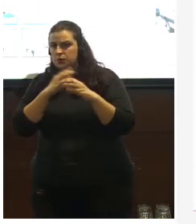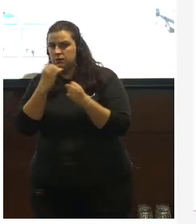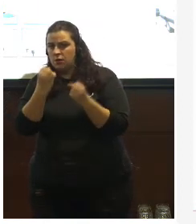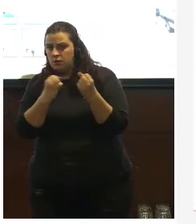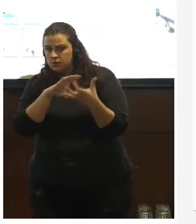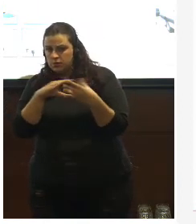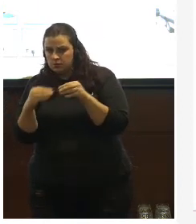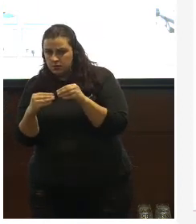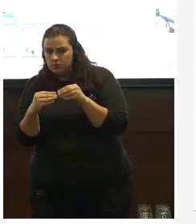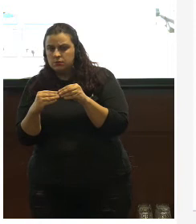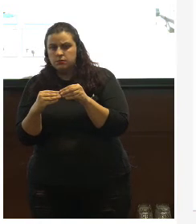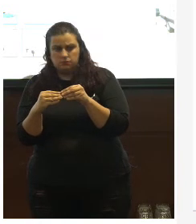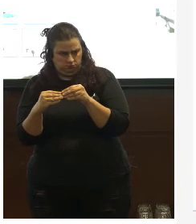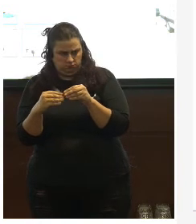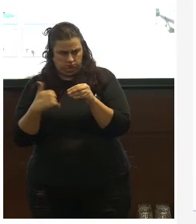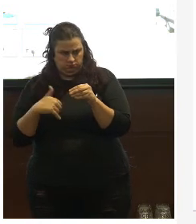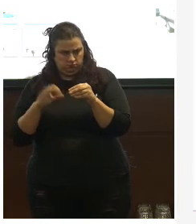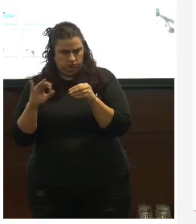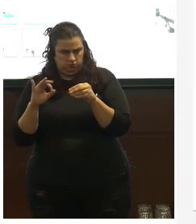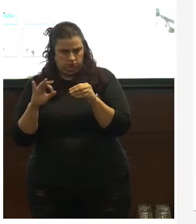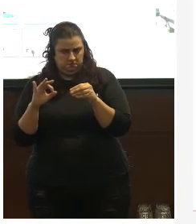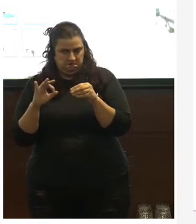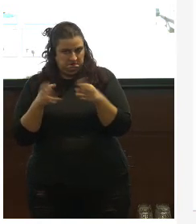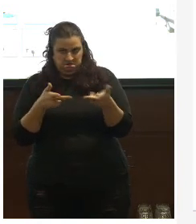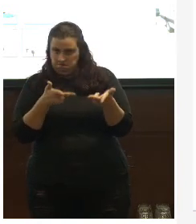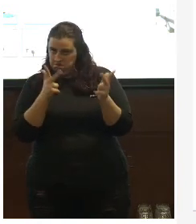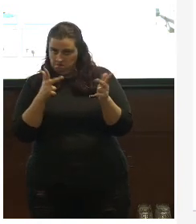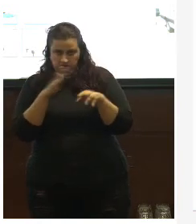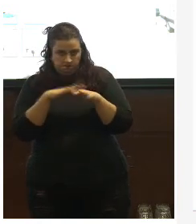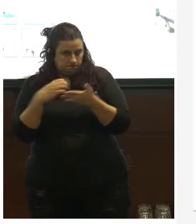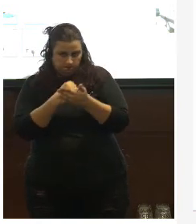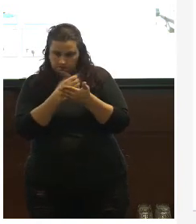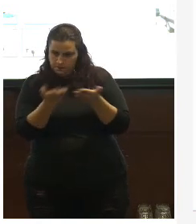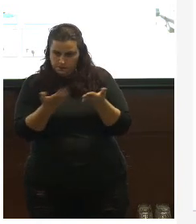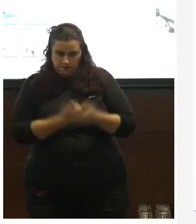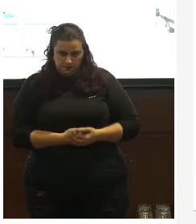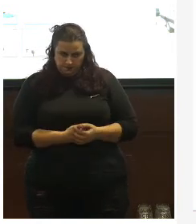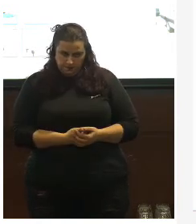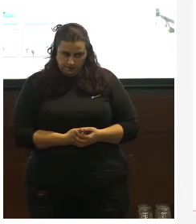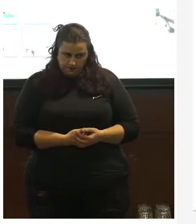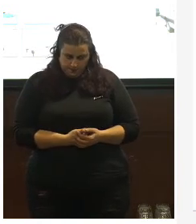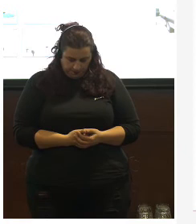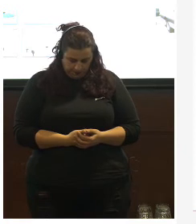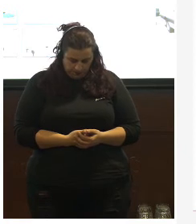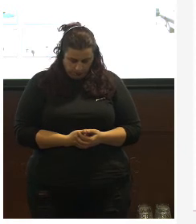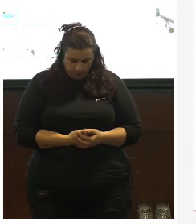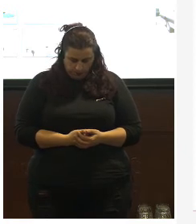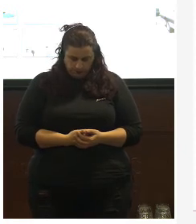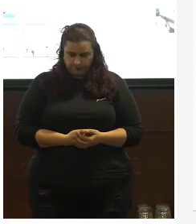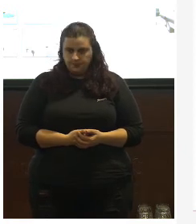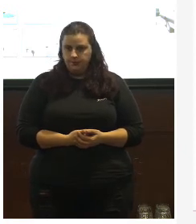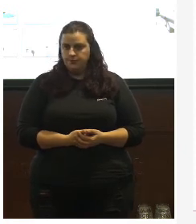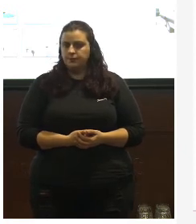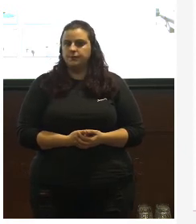region and south. We are expanding actually in the center Italy to Rome, and that will be